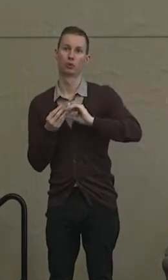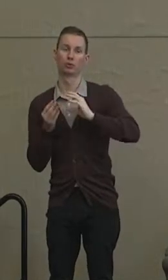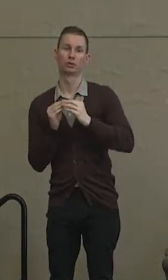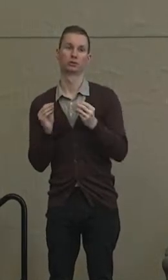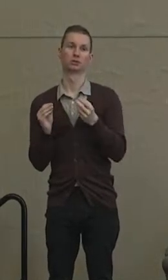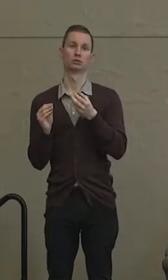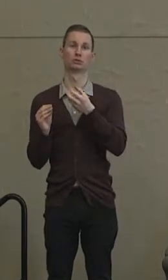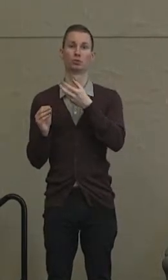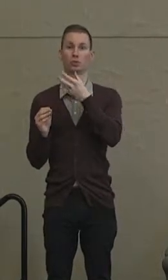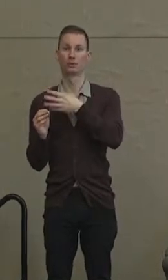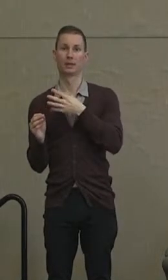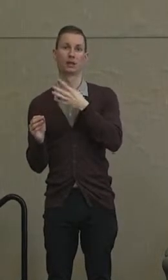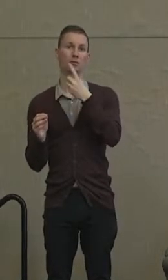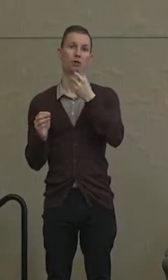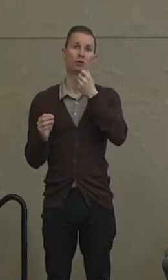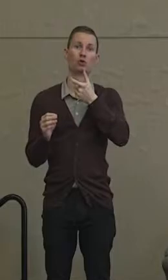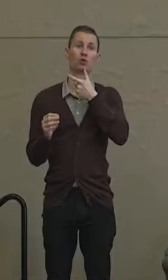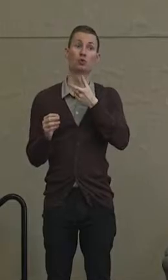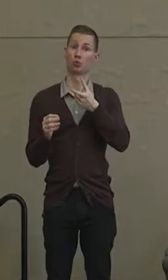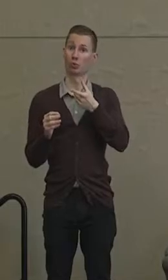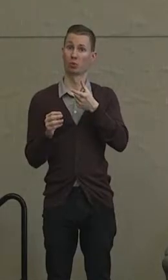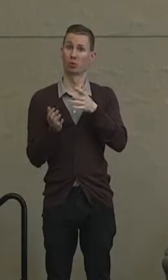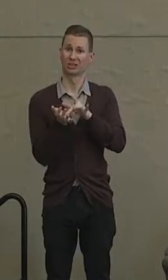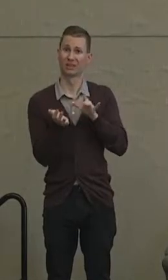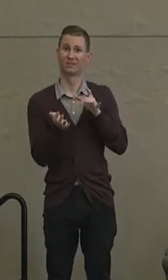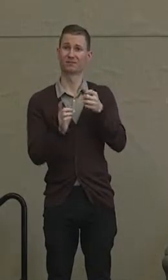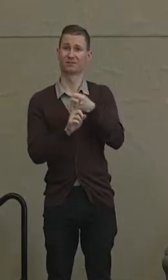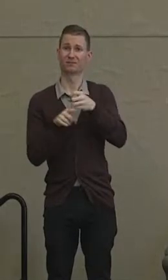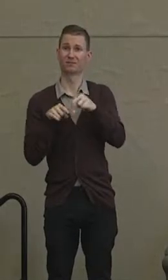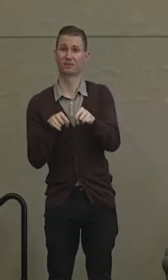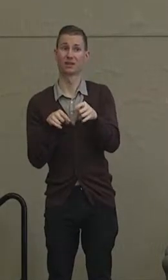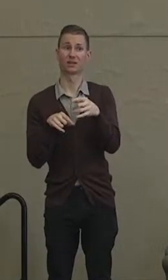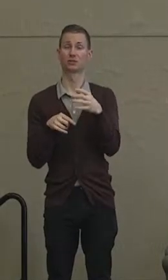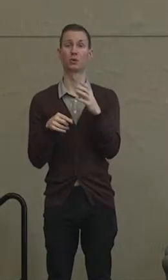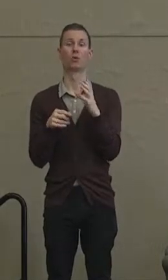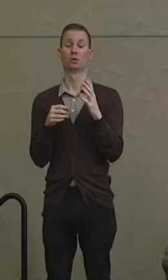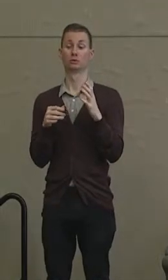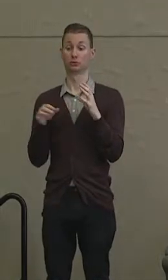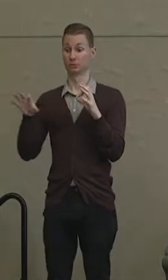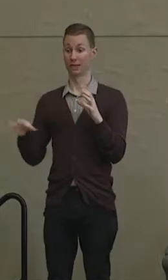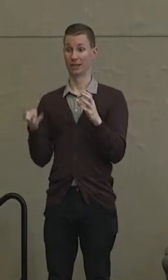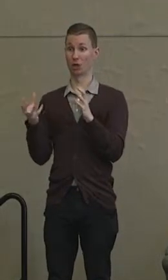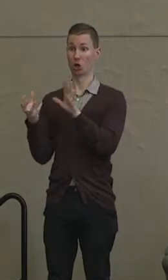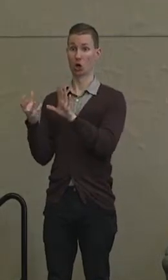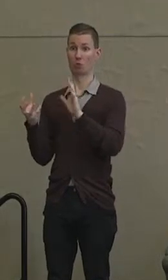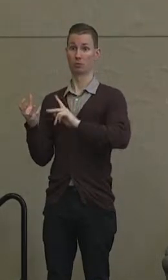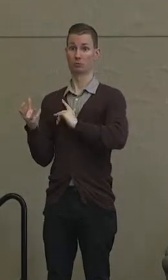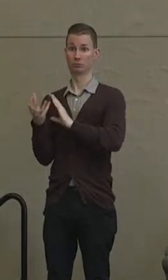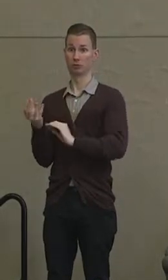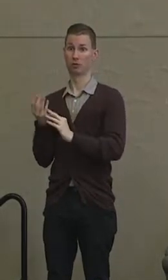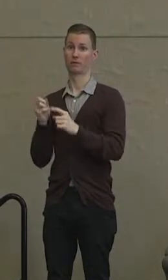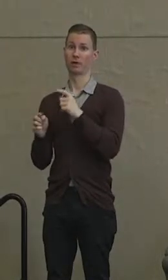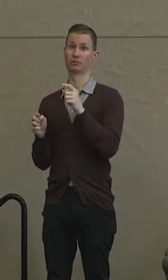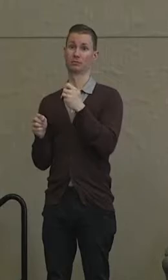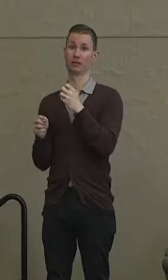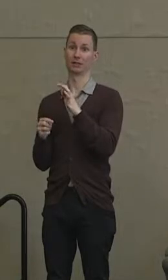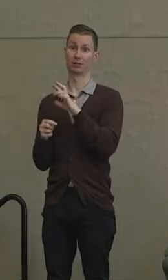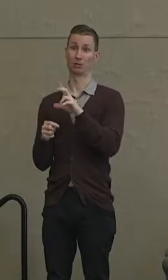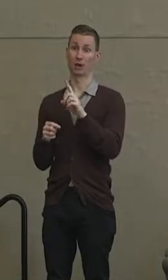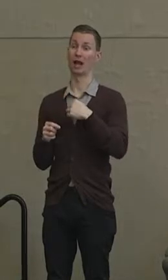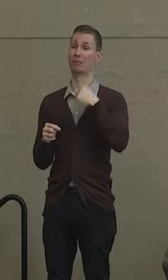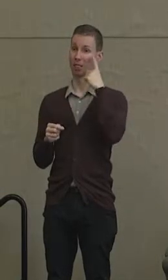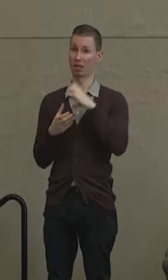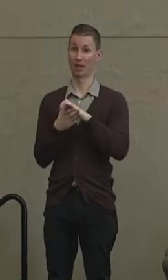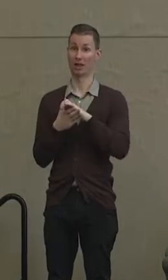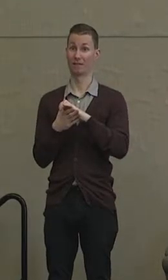who also were violated against sexual assault, right? So taking her personal narrative from 1931, I believe that